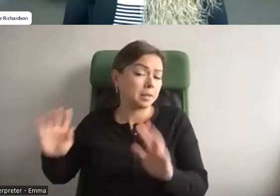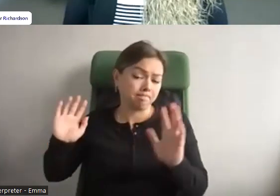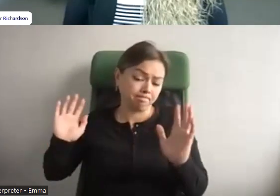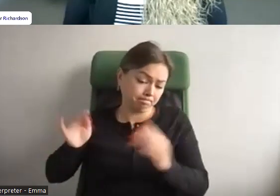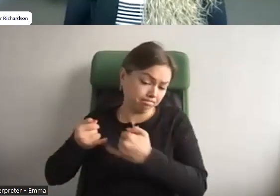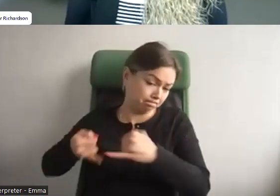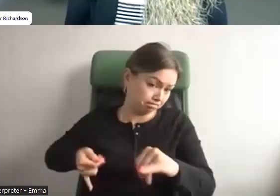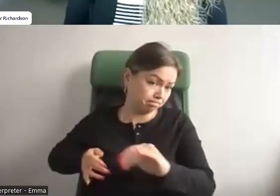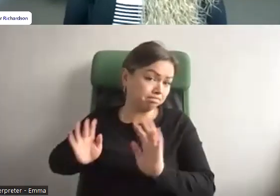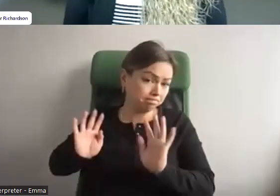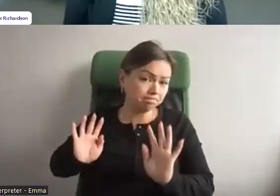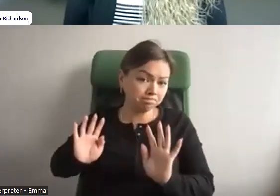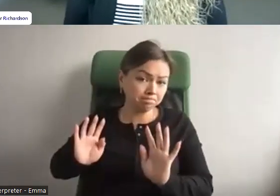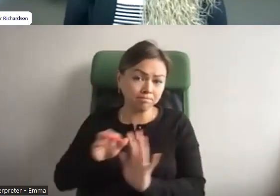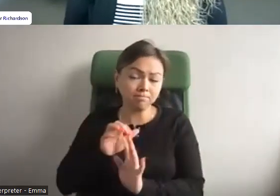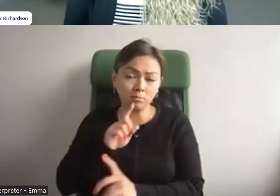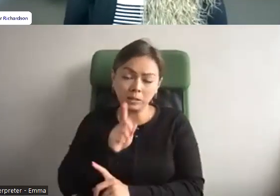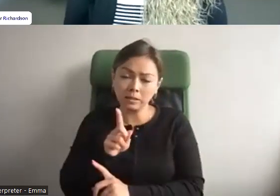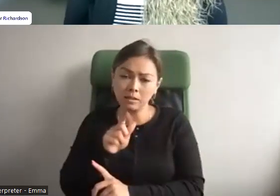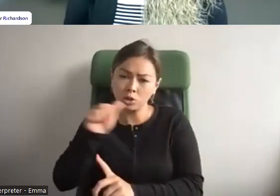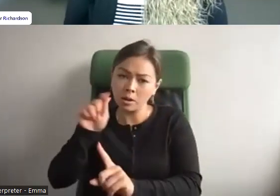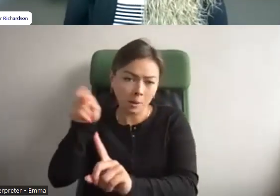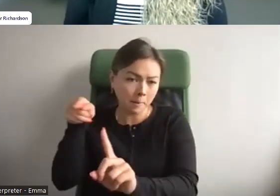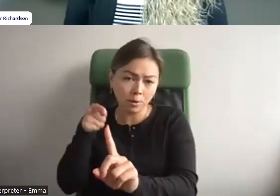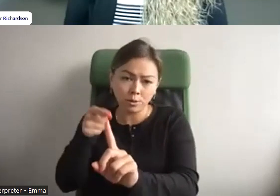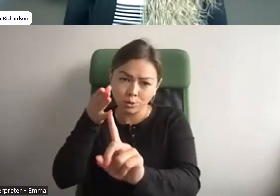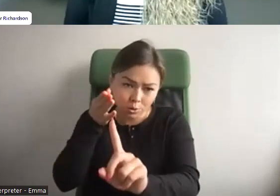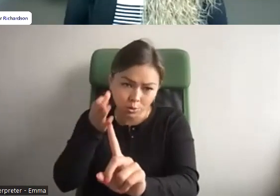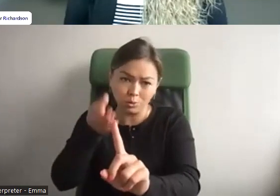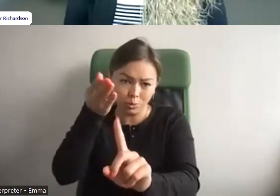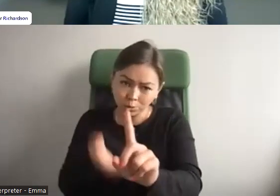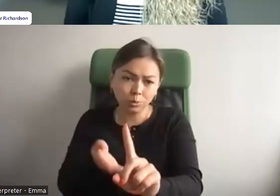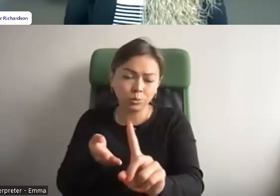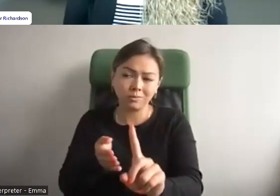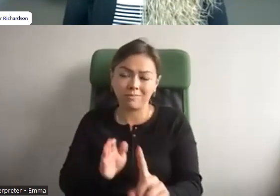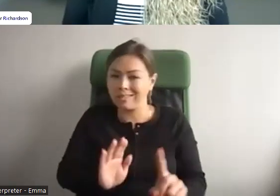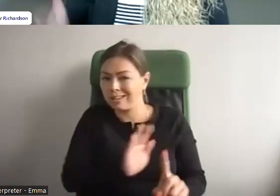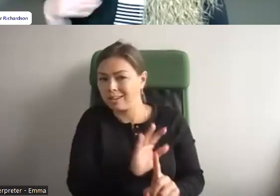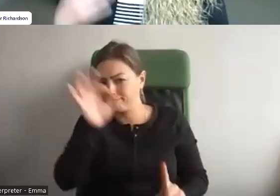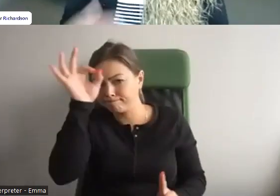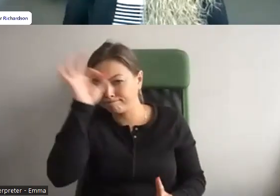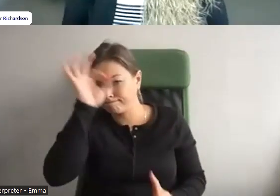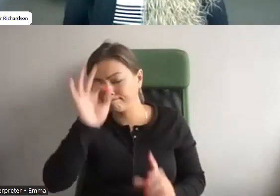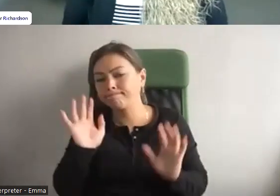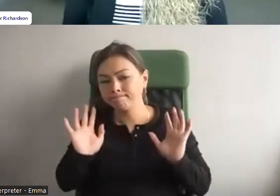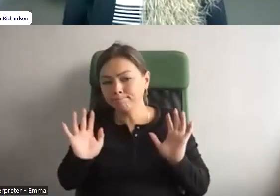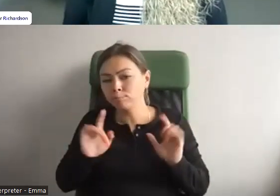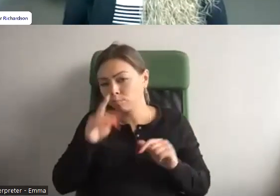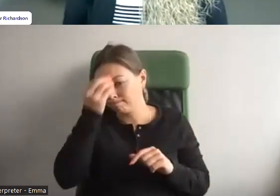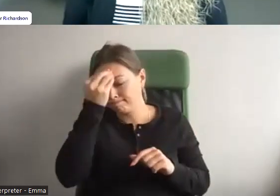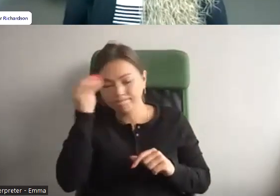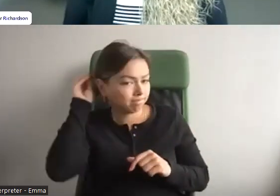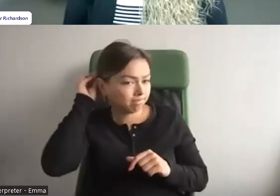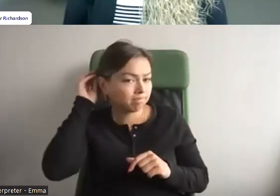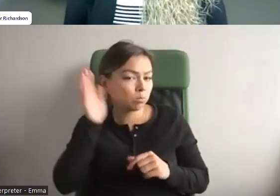It isn't about you. It's about their own ignorance, and so just being conscious of that, I think, can